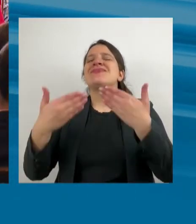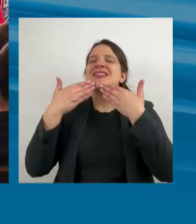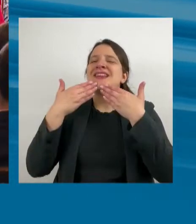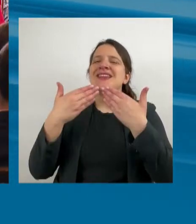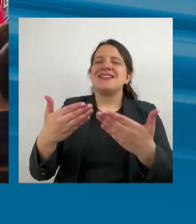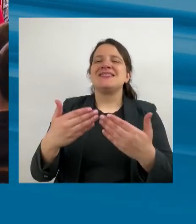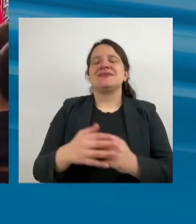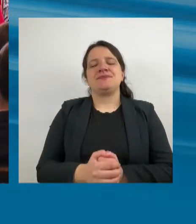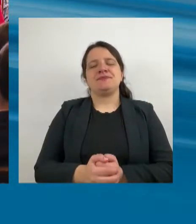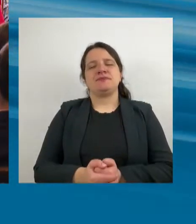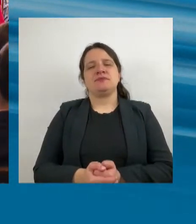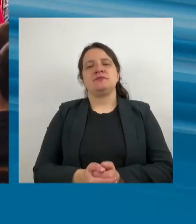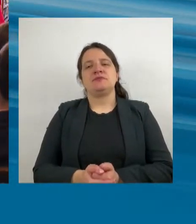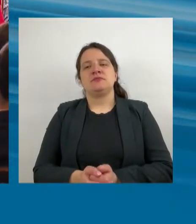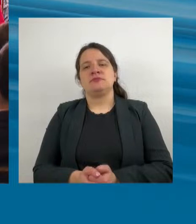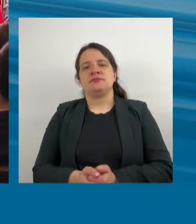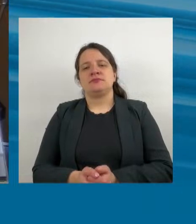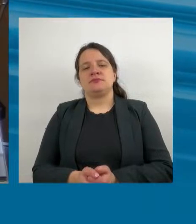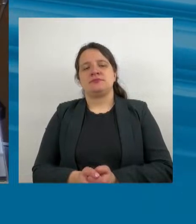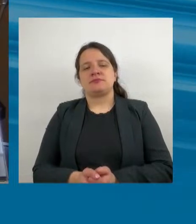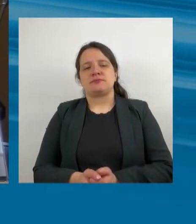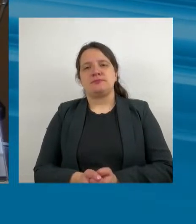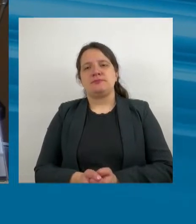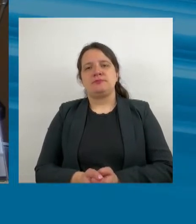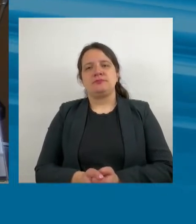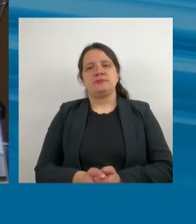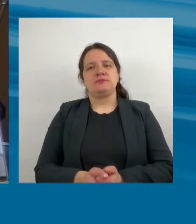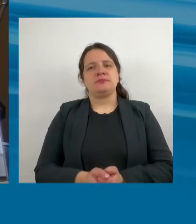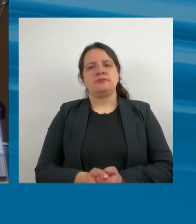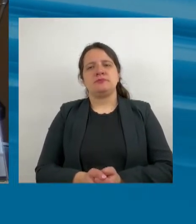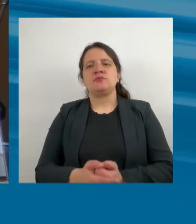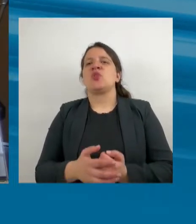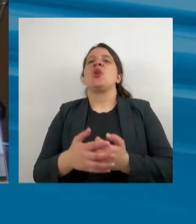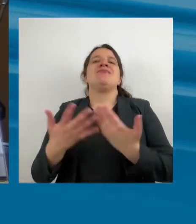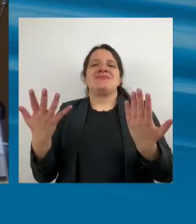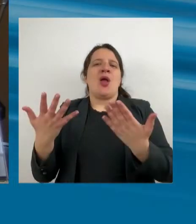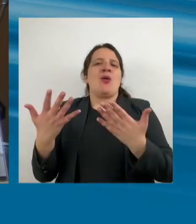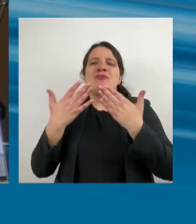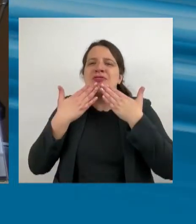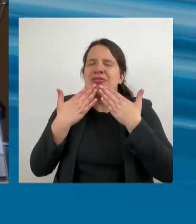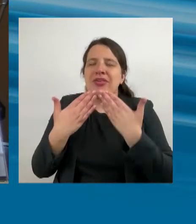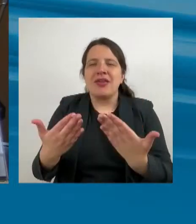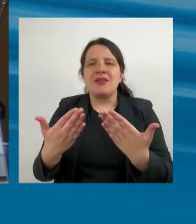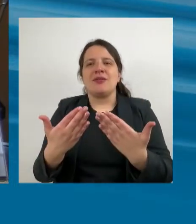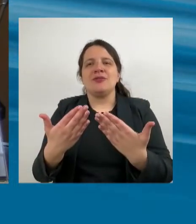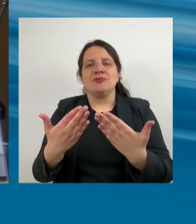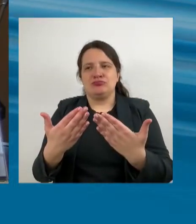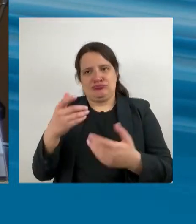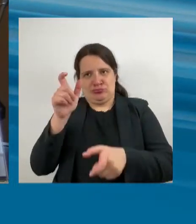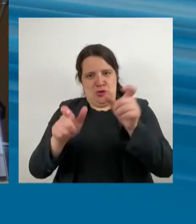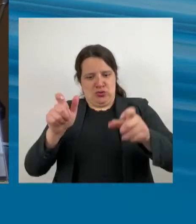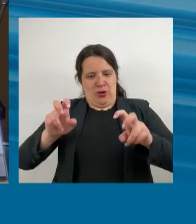And thanks to the panelists for very interesting perspectives.